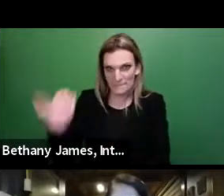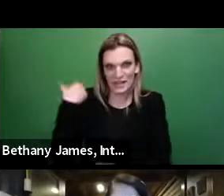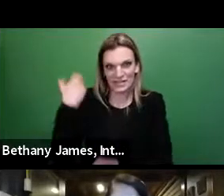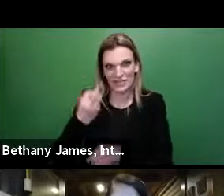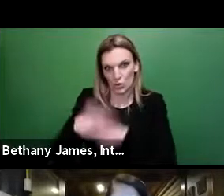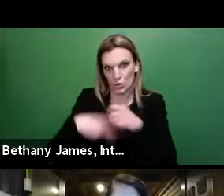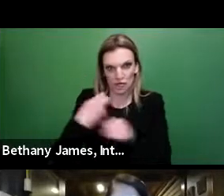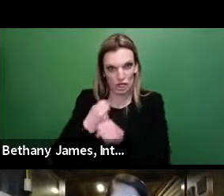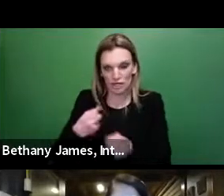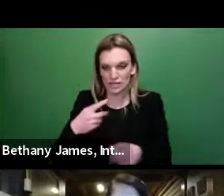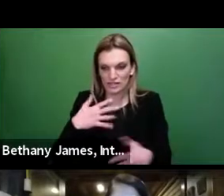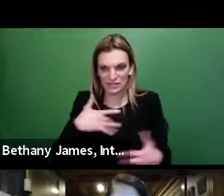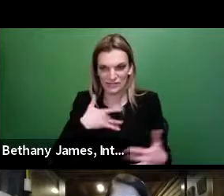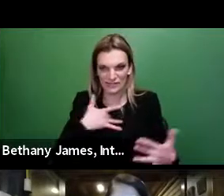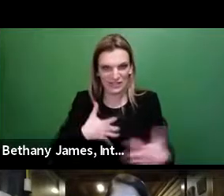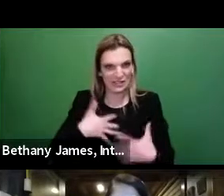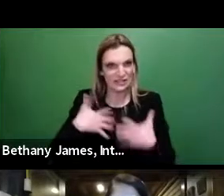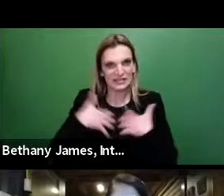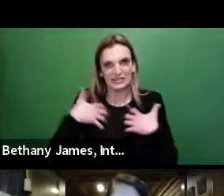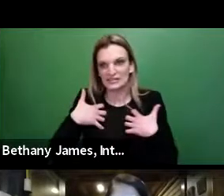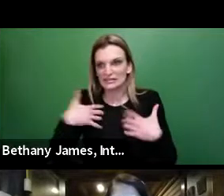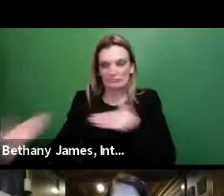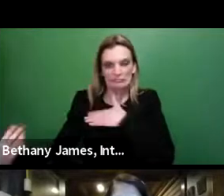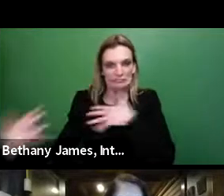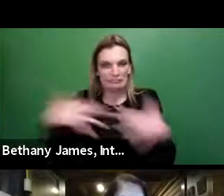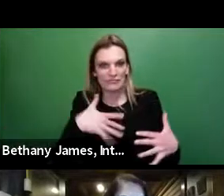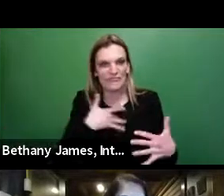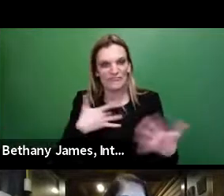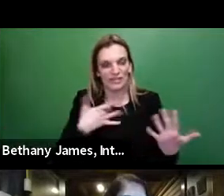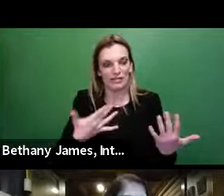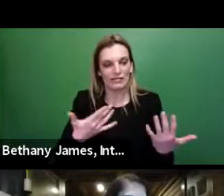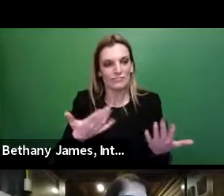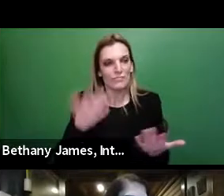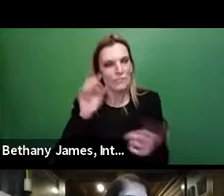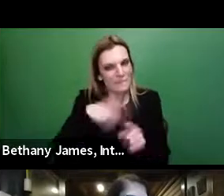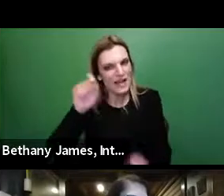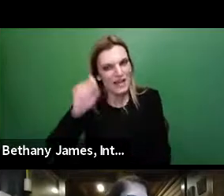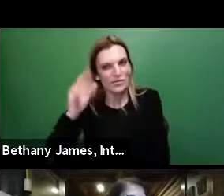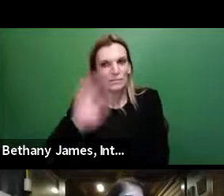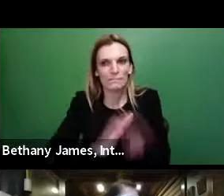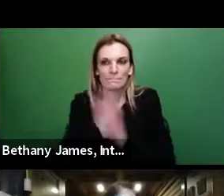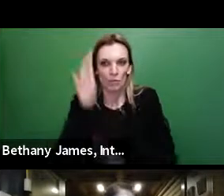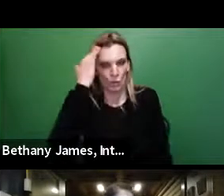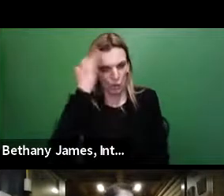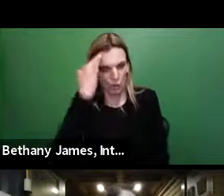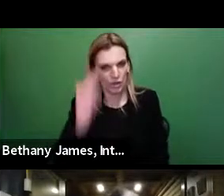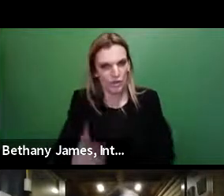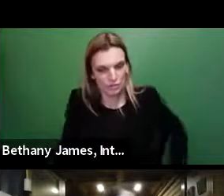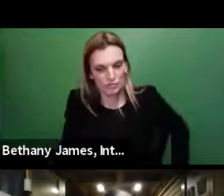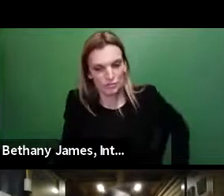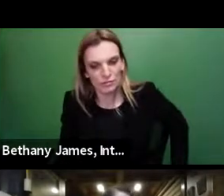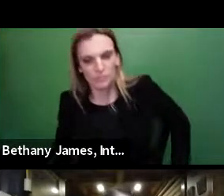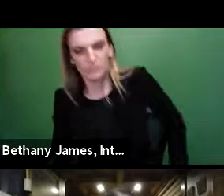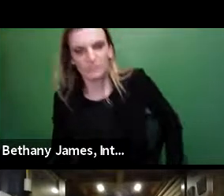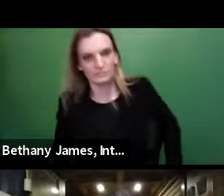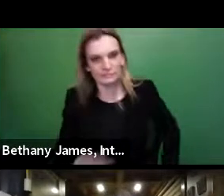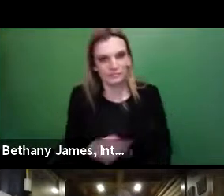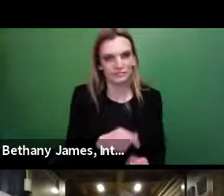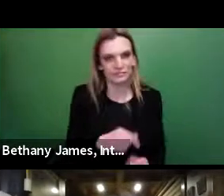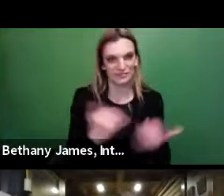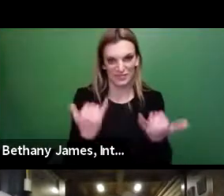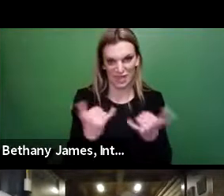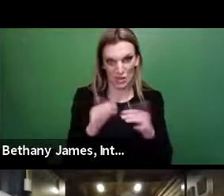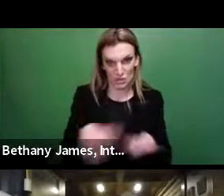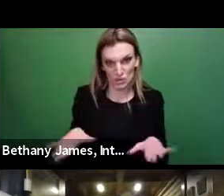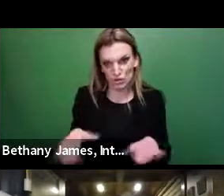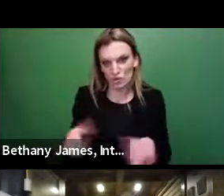mental health toll. I want us all to be cognizant, especially, I think, if I'm not mistaken, 1 in 4 children in the US now is of